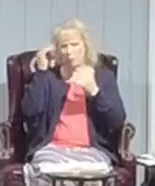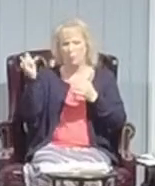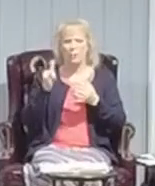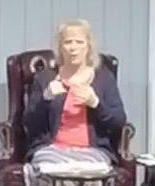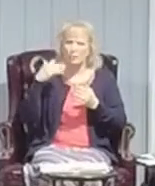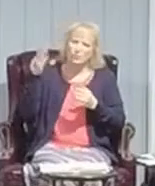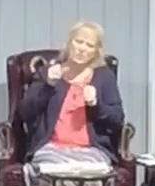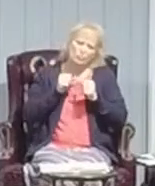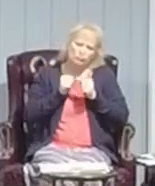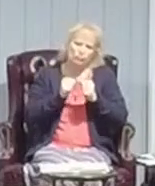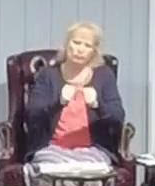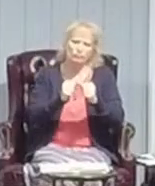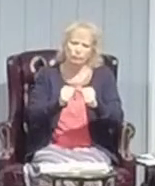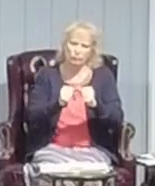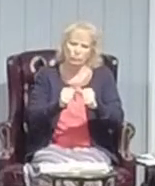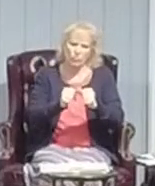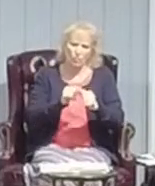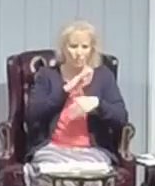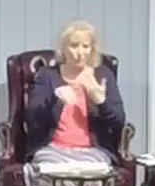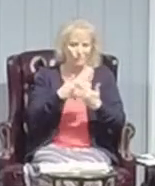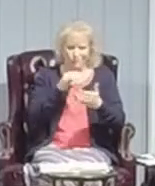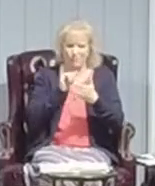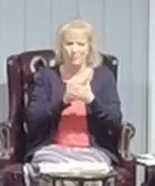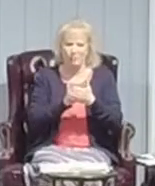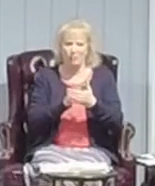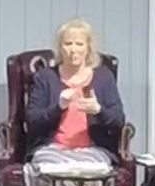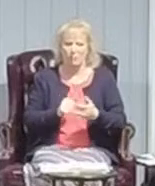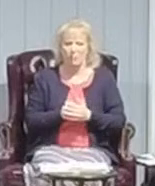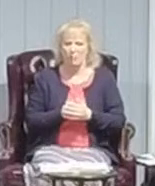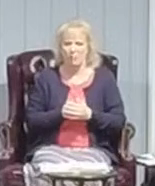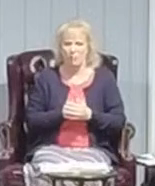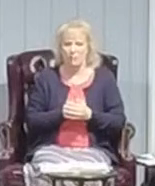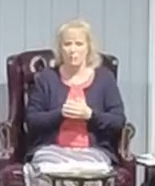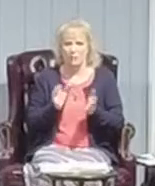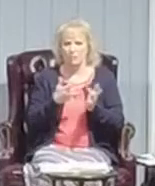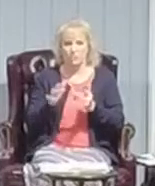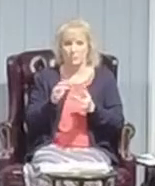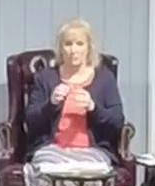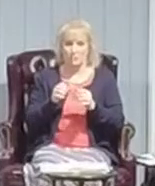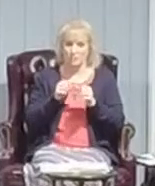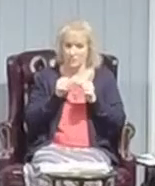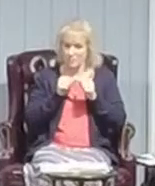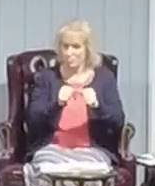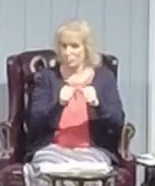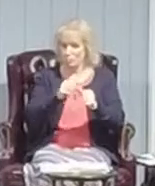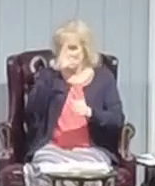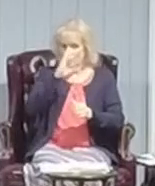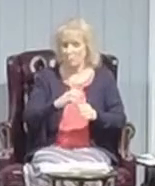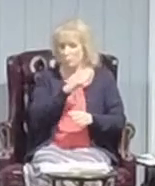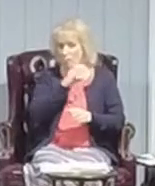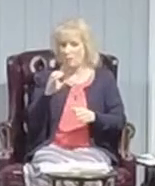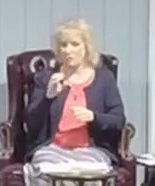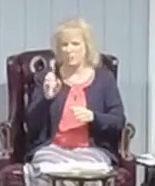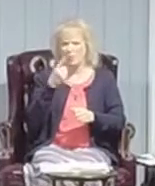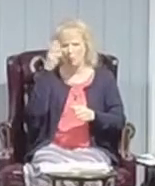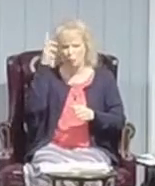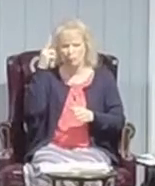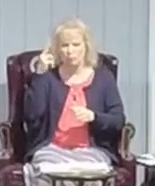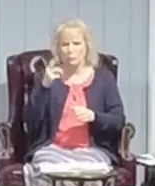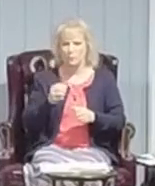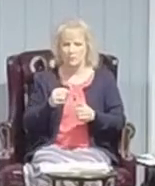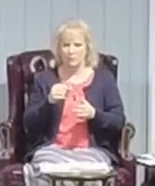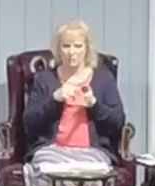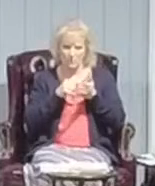Why would he endure all of that? Jesus endured the cross for one reason, it says here.